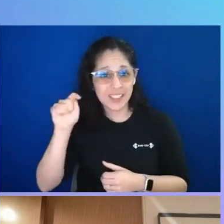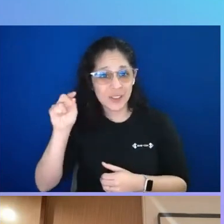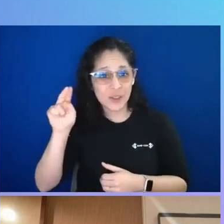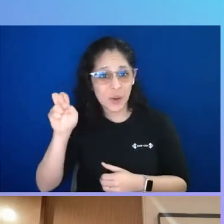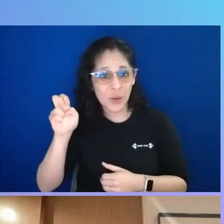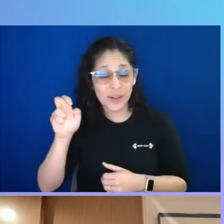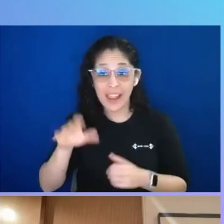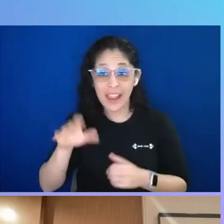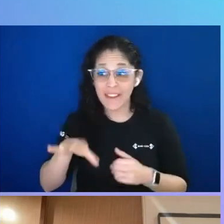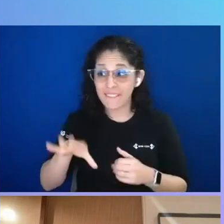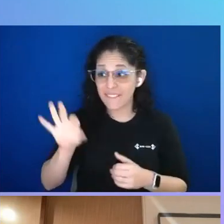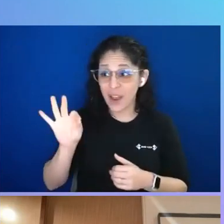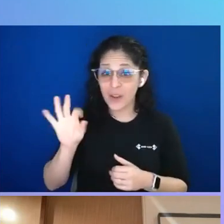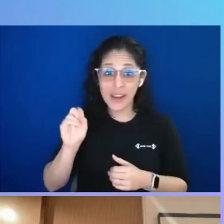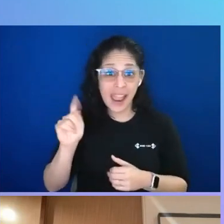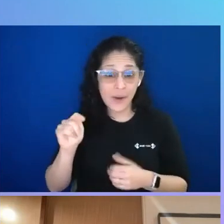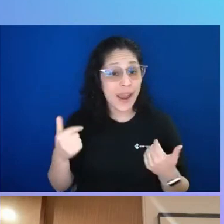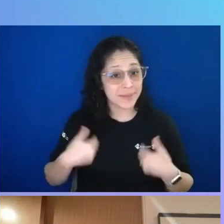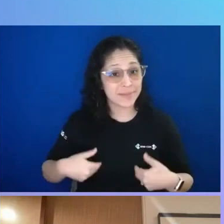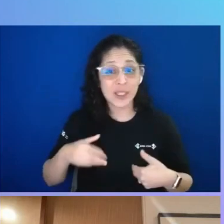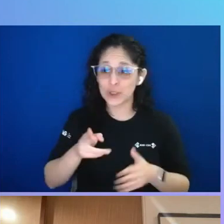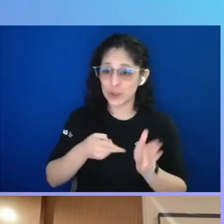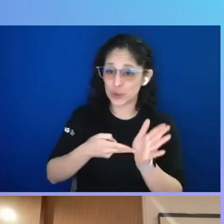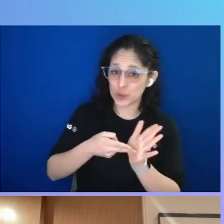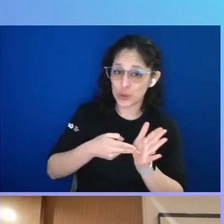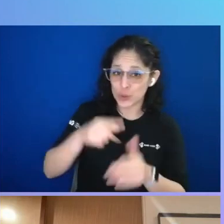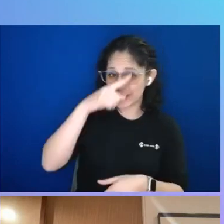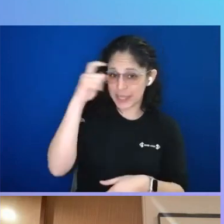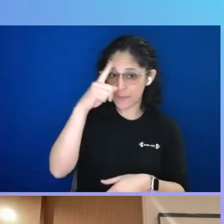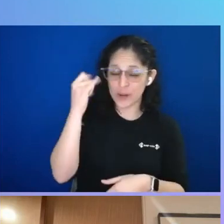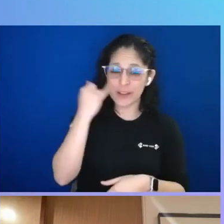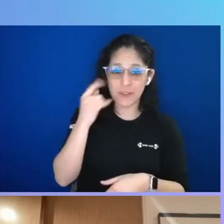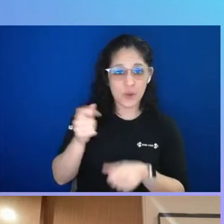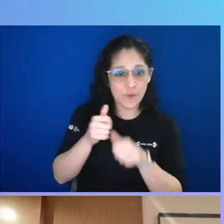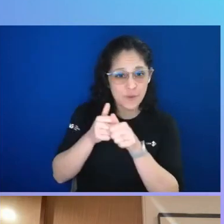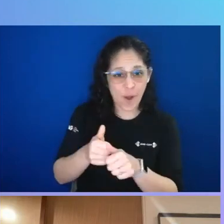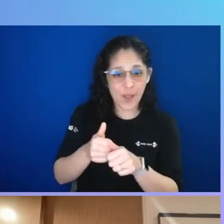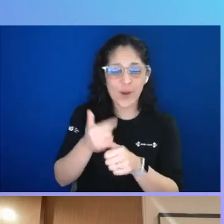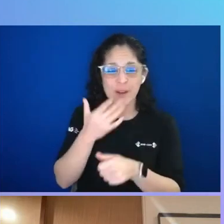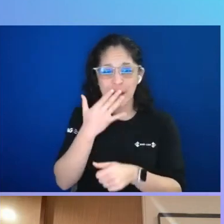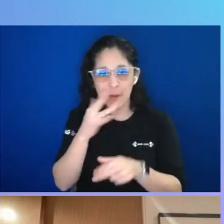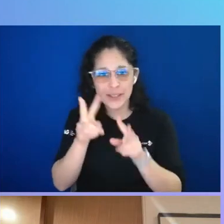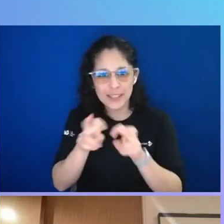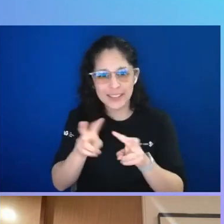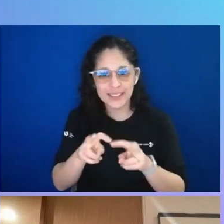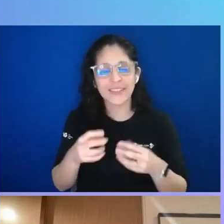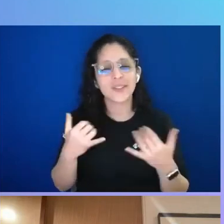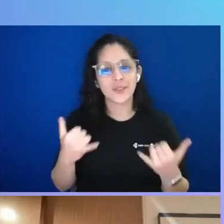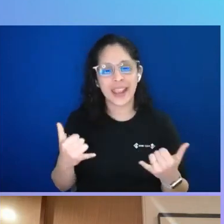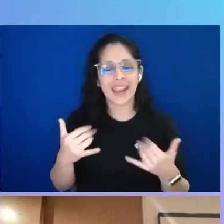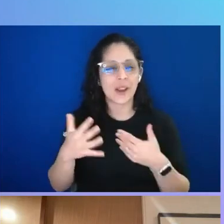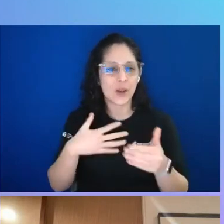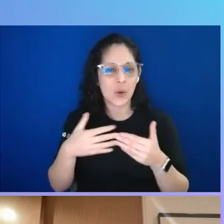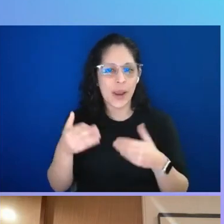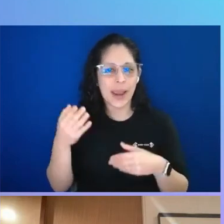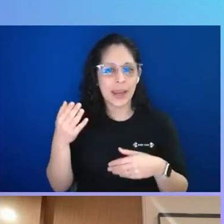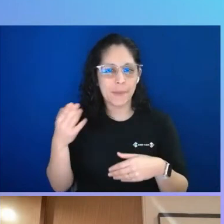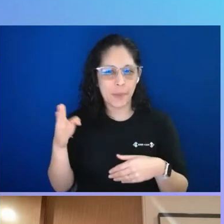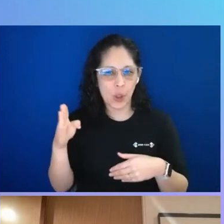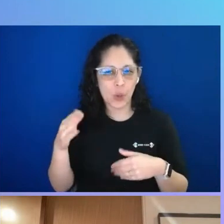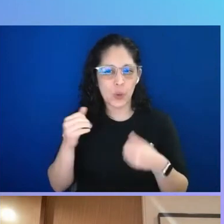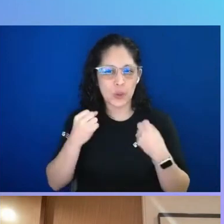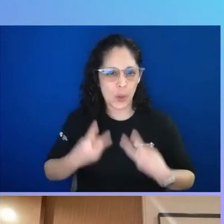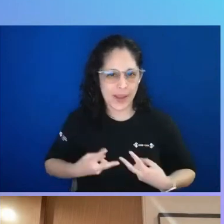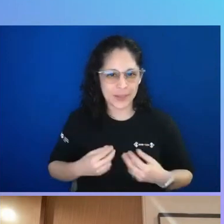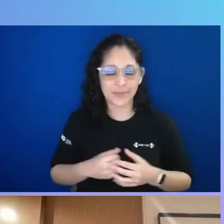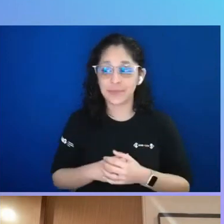if you follow color analysis. And I'm wearing a grayish blue sweater today. I completed my bachelor's